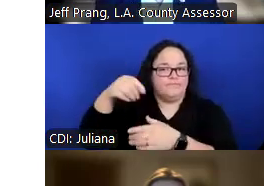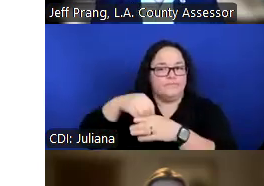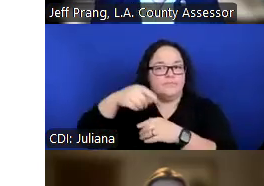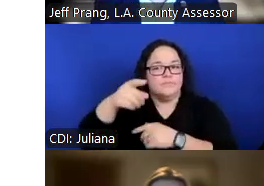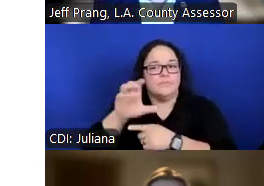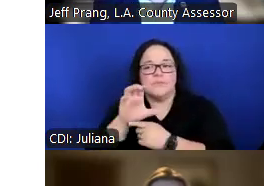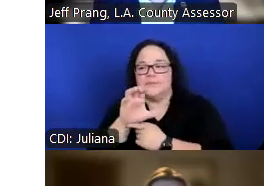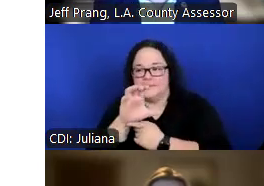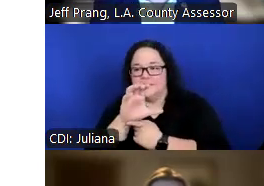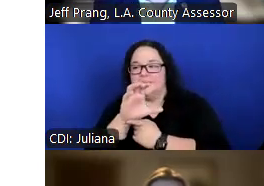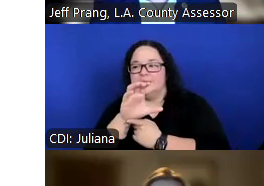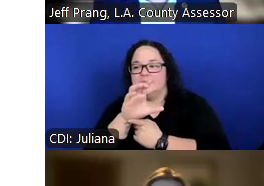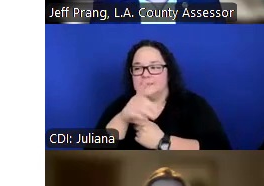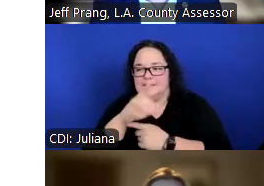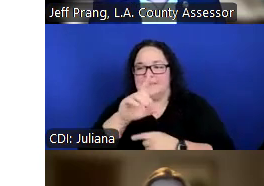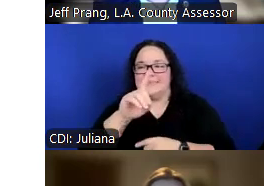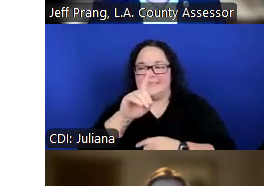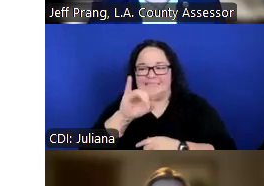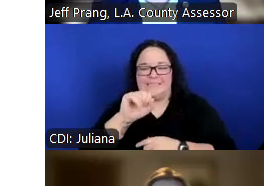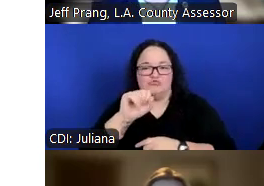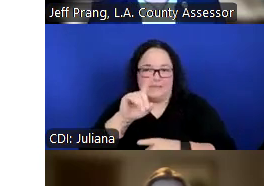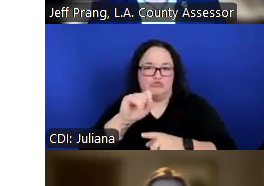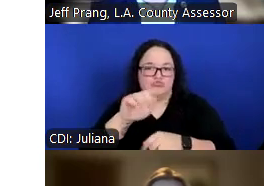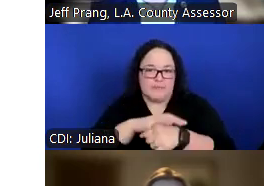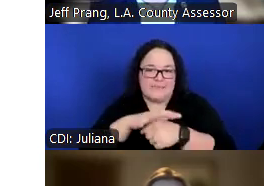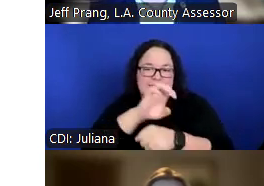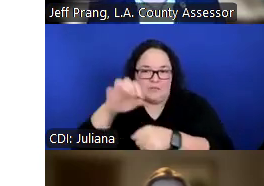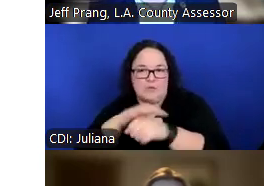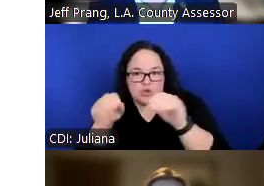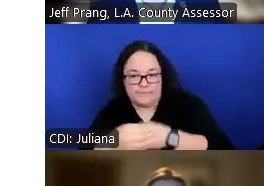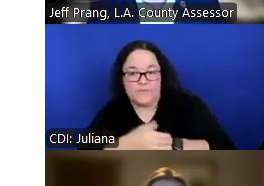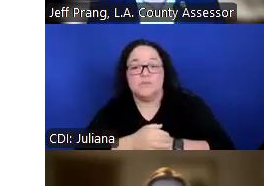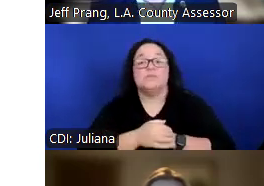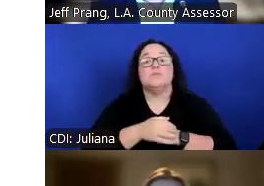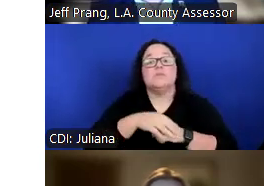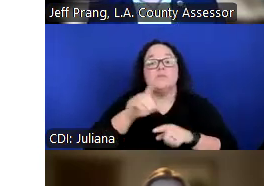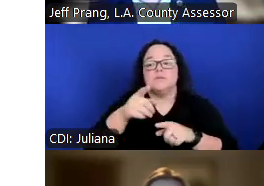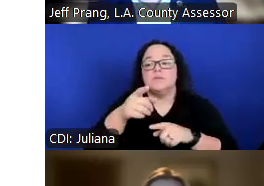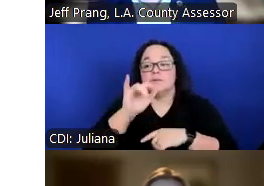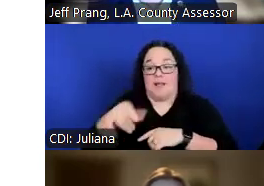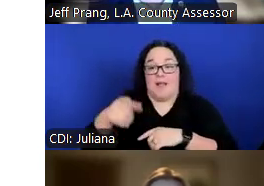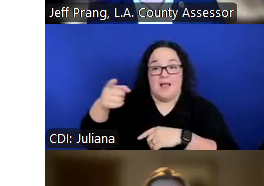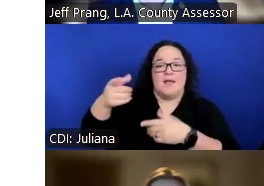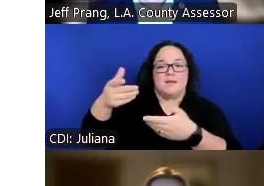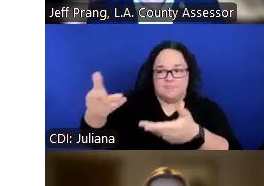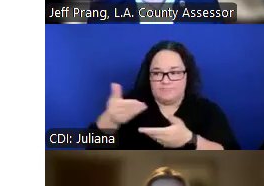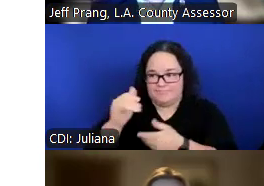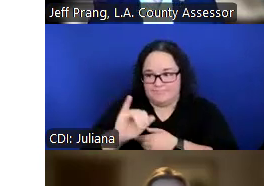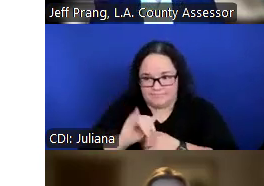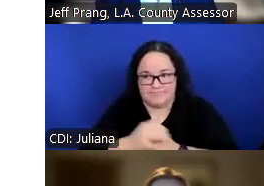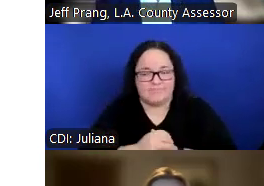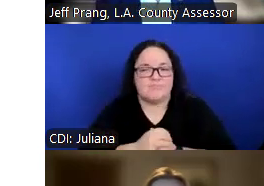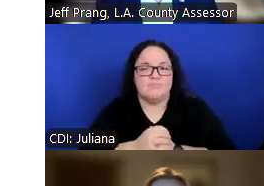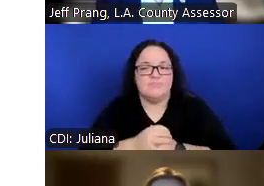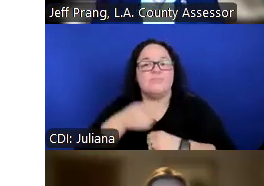you, staff and public counsels. We've had the opportunity over the course of my career as